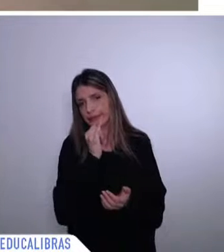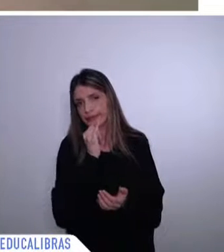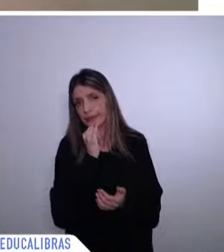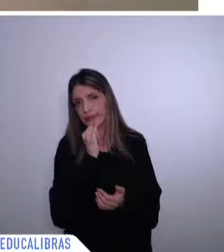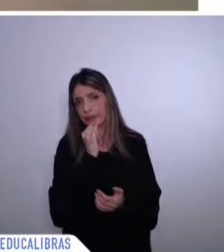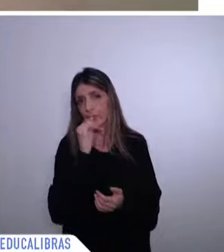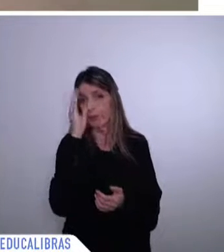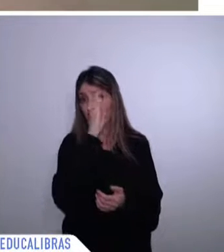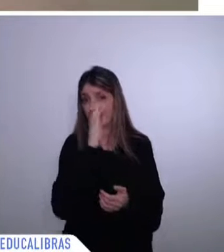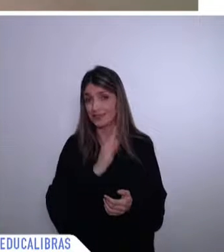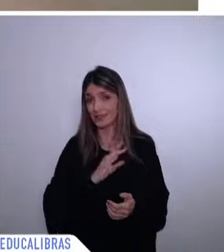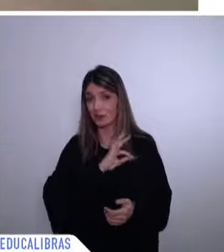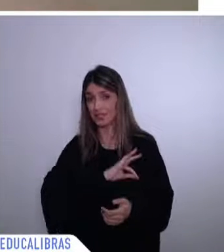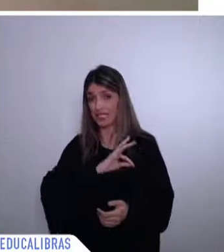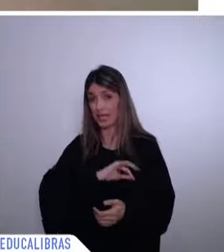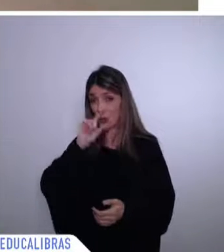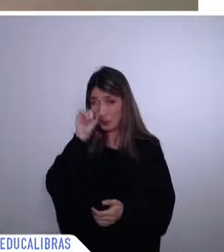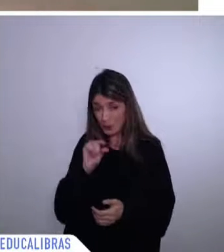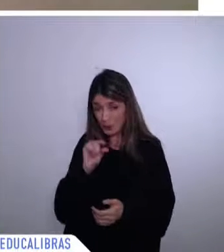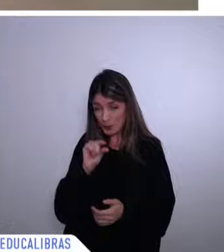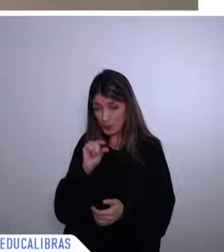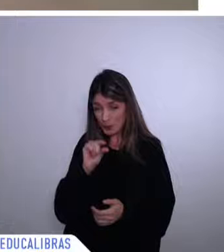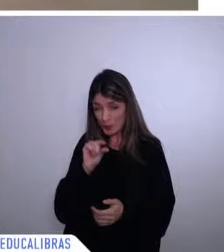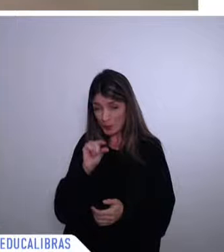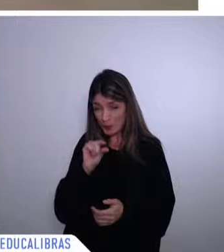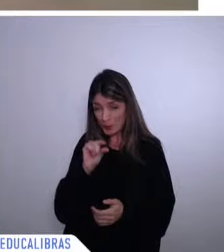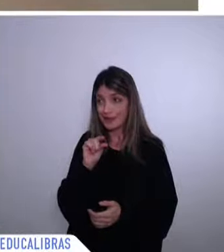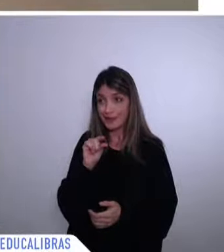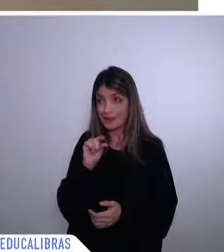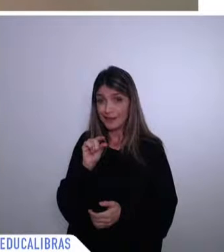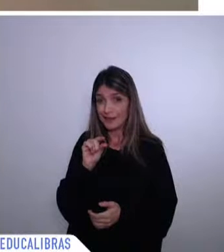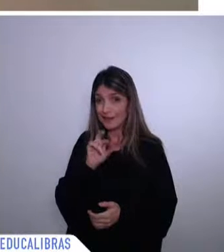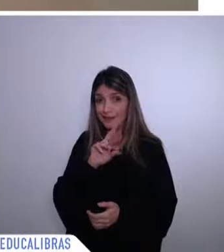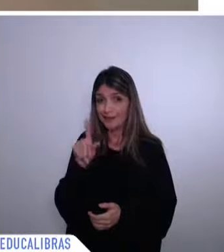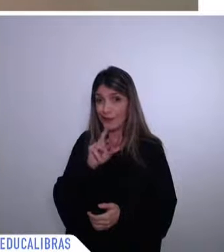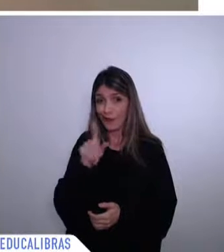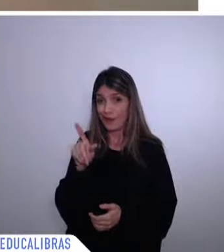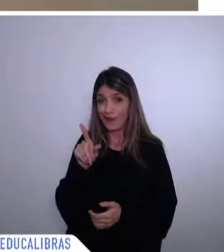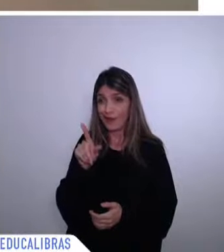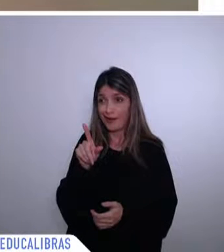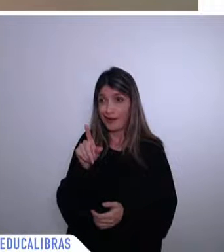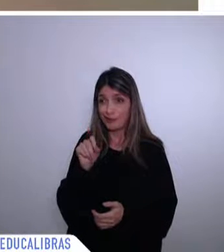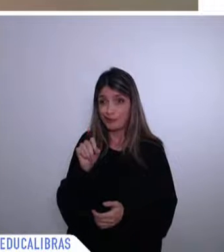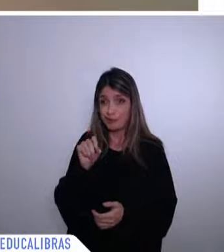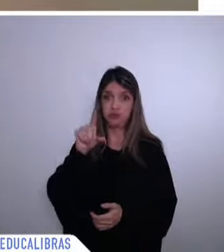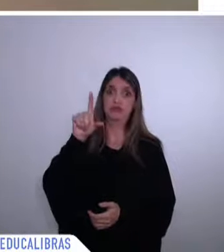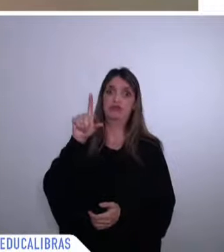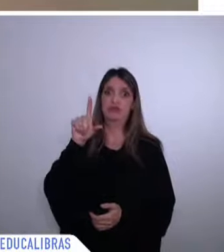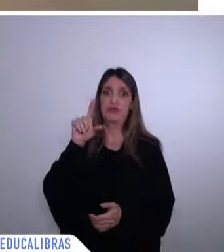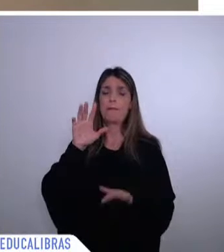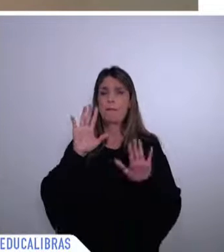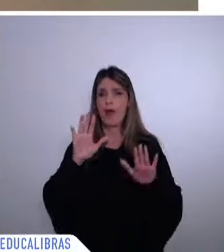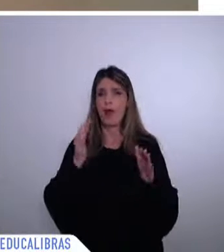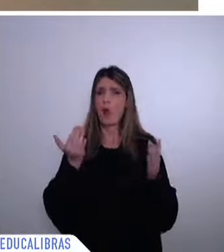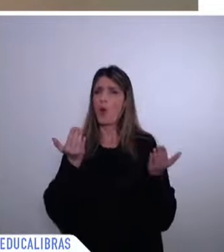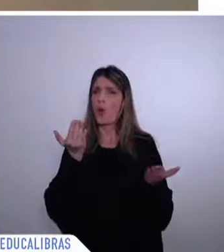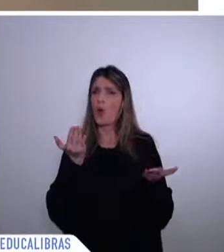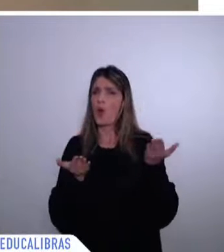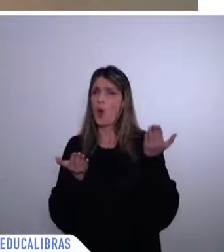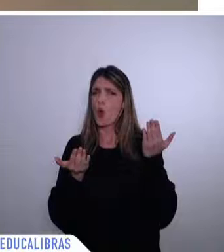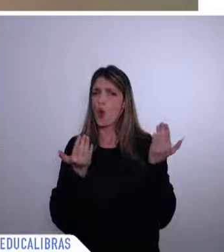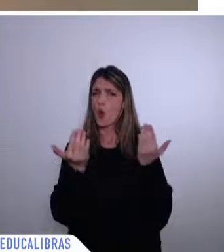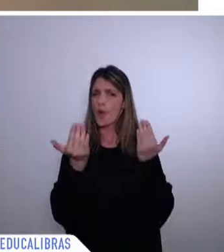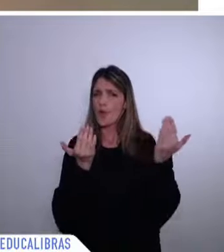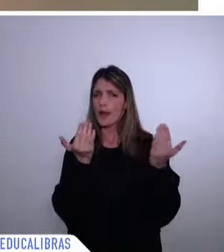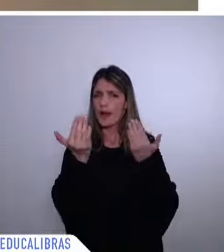in absolute terms, but when you compare it to the average wage in Brazil, it's more than